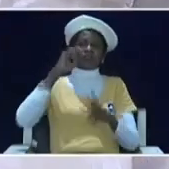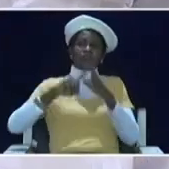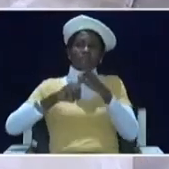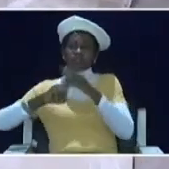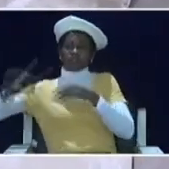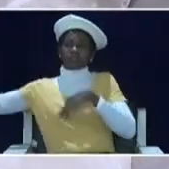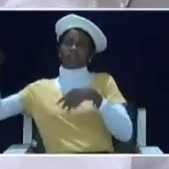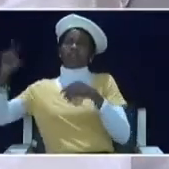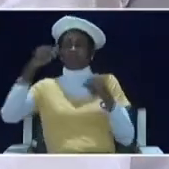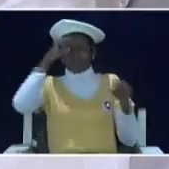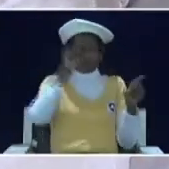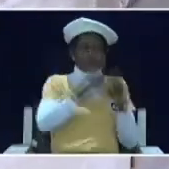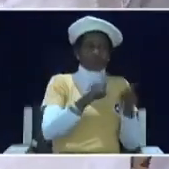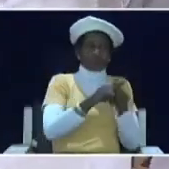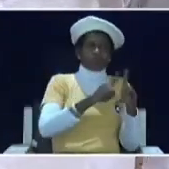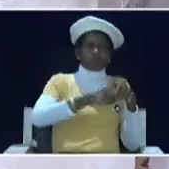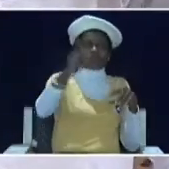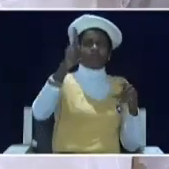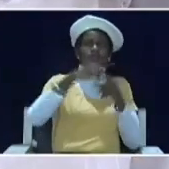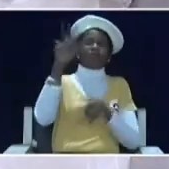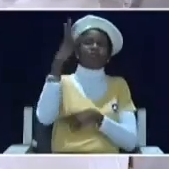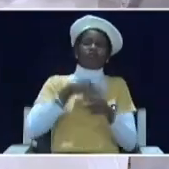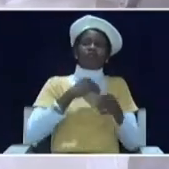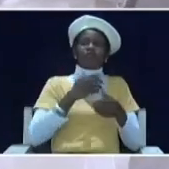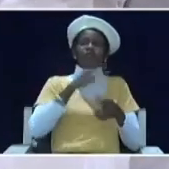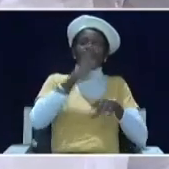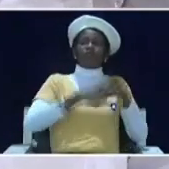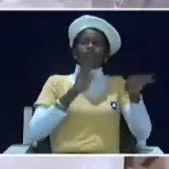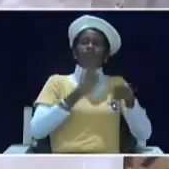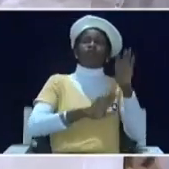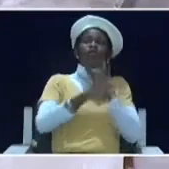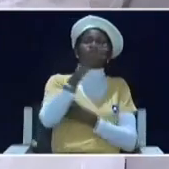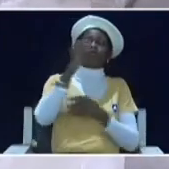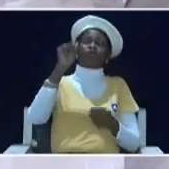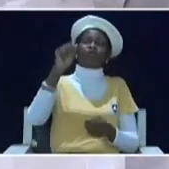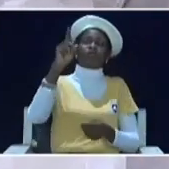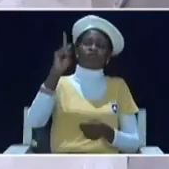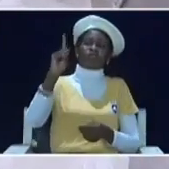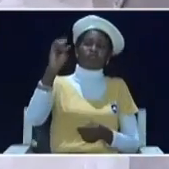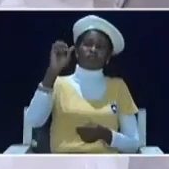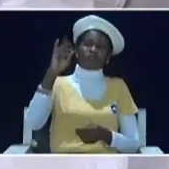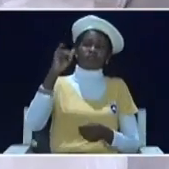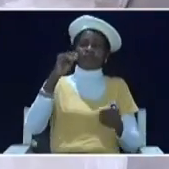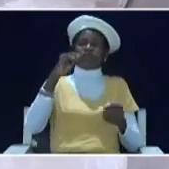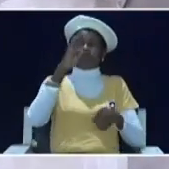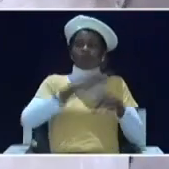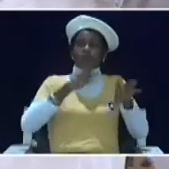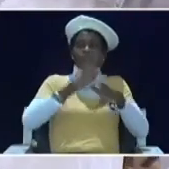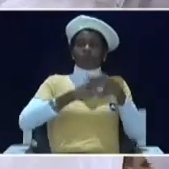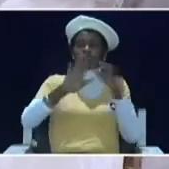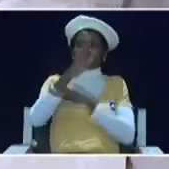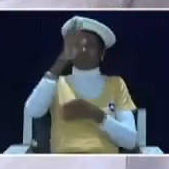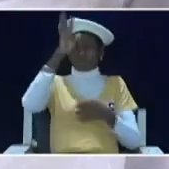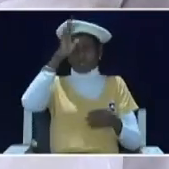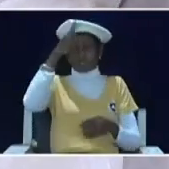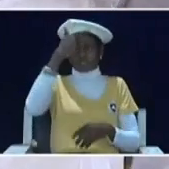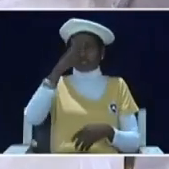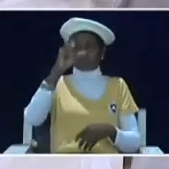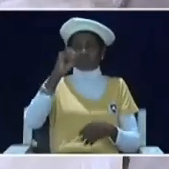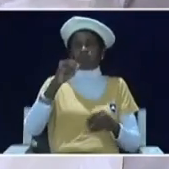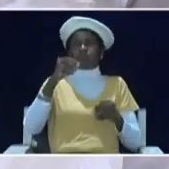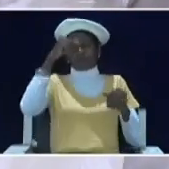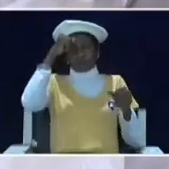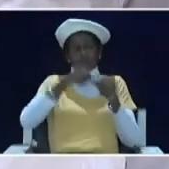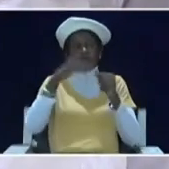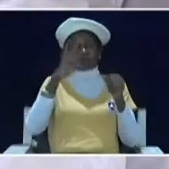brother ran, and we kept on calling on the God of Adeboye. We kept on calling on the God of Daddy Gio. We reminded him of the Congress